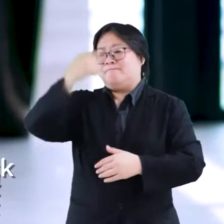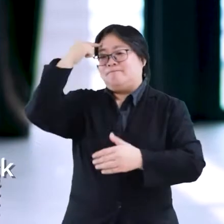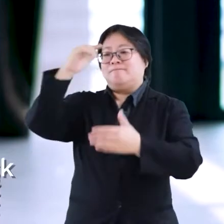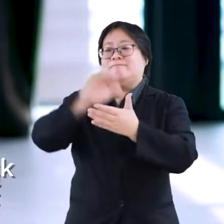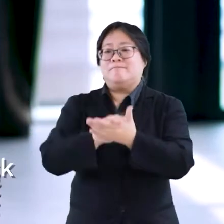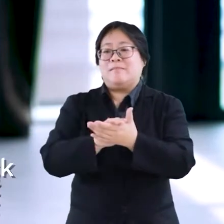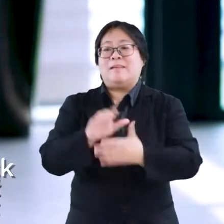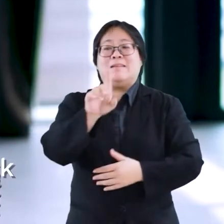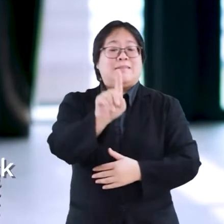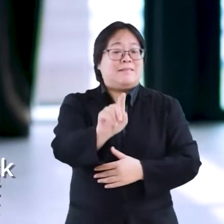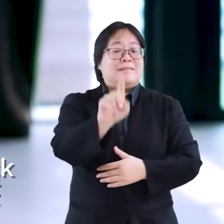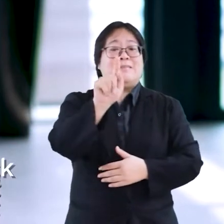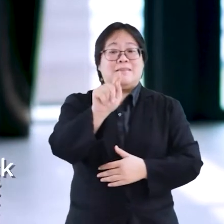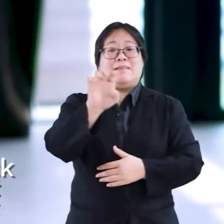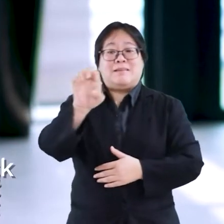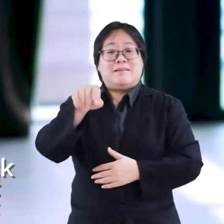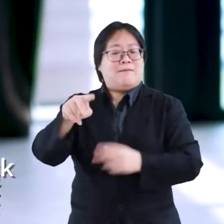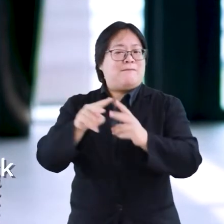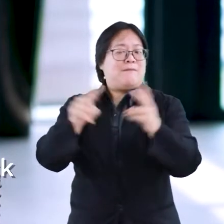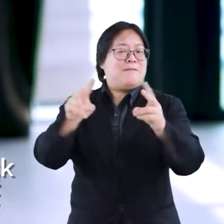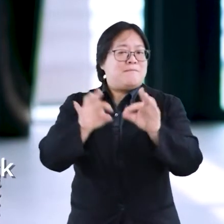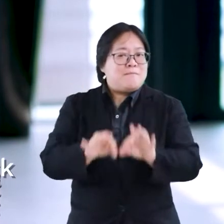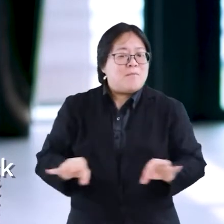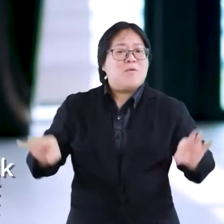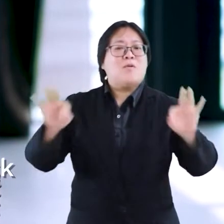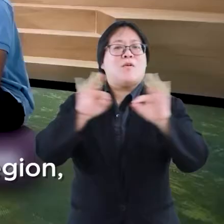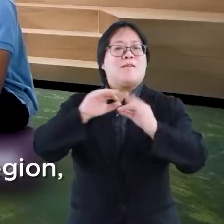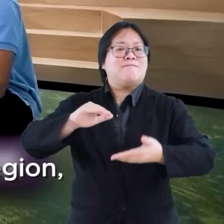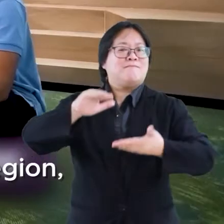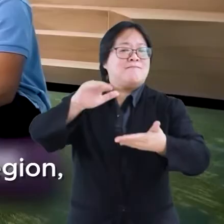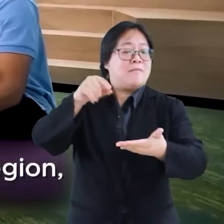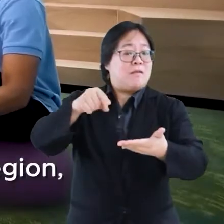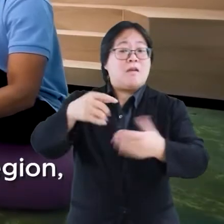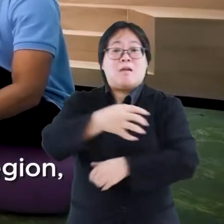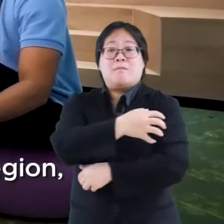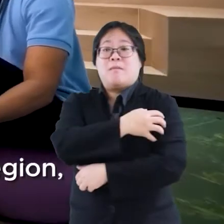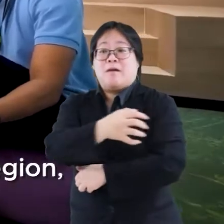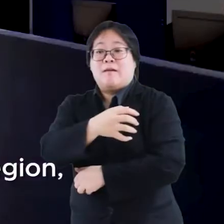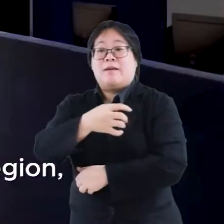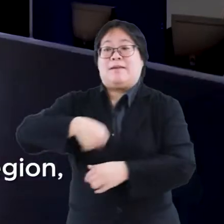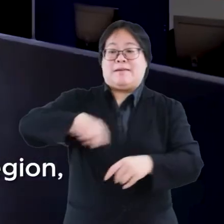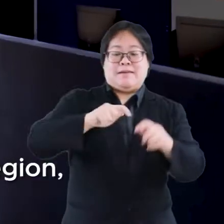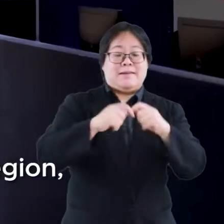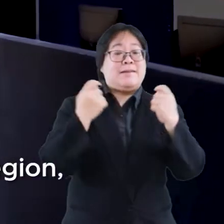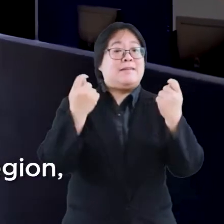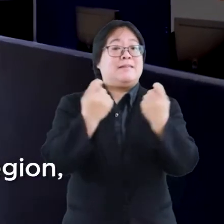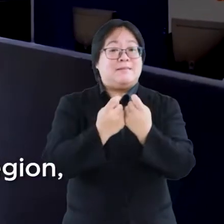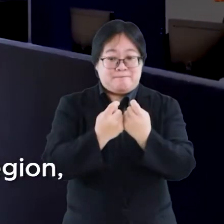We believe that the DTE is a very rich stack which has